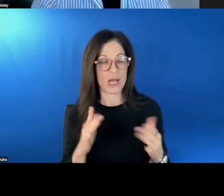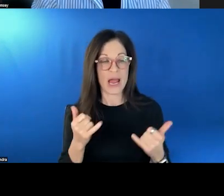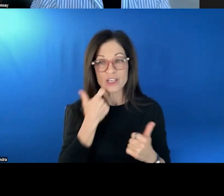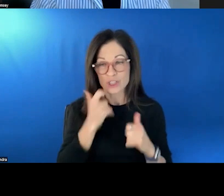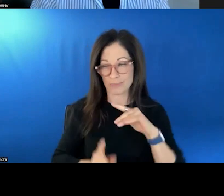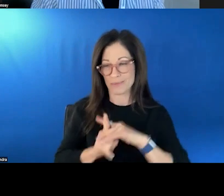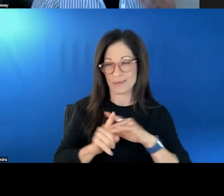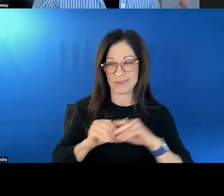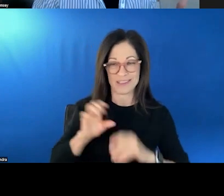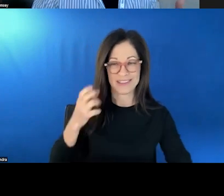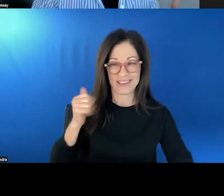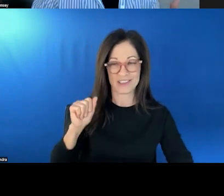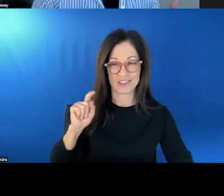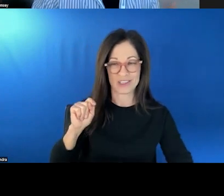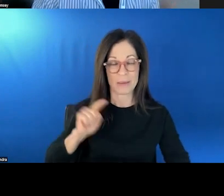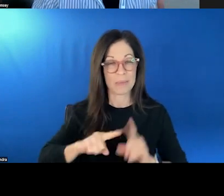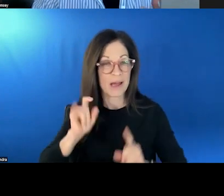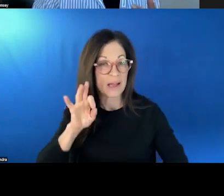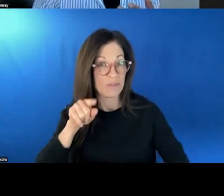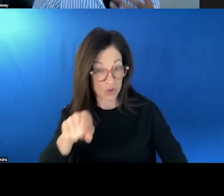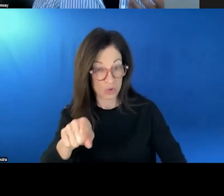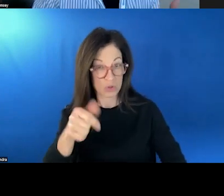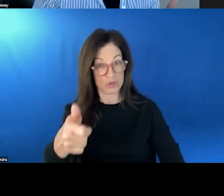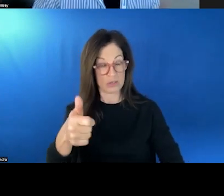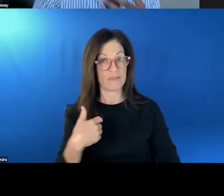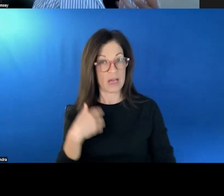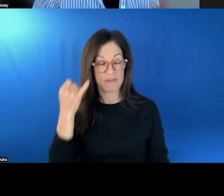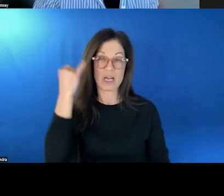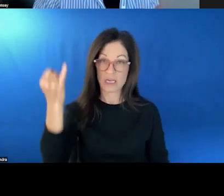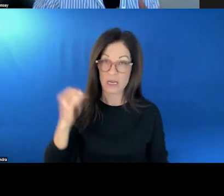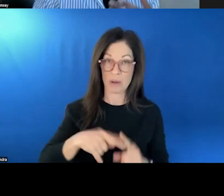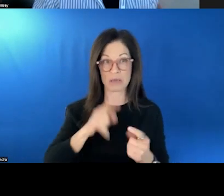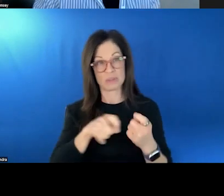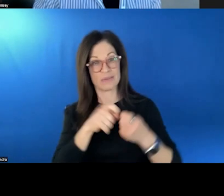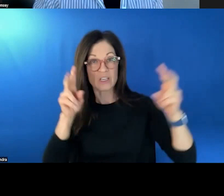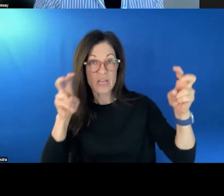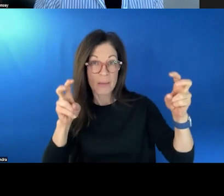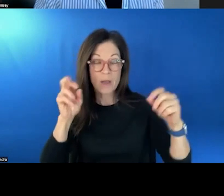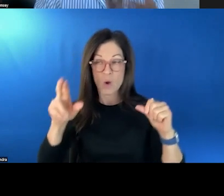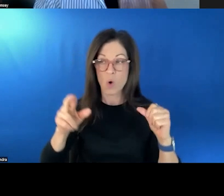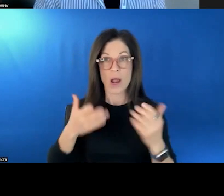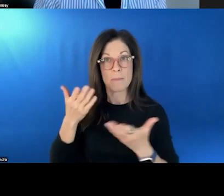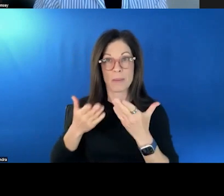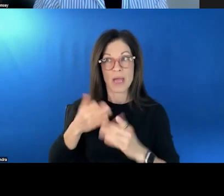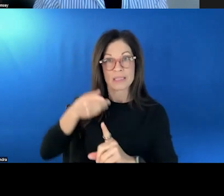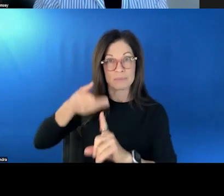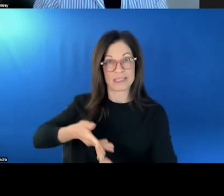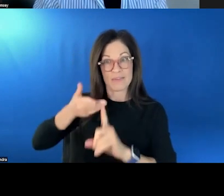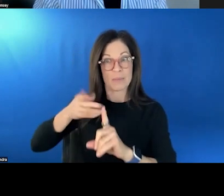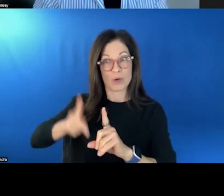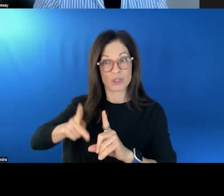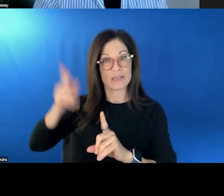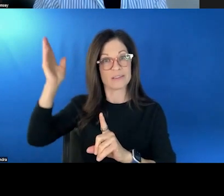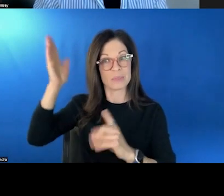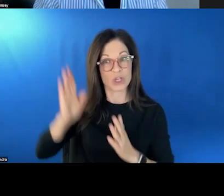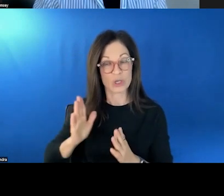chat. But if you have a idea about a topic or a particular speaker, use that link below